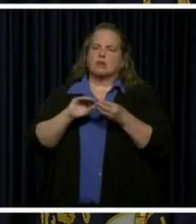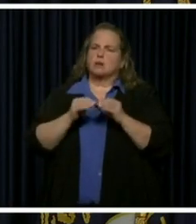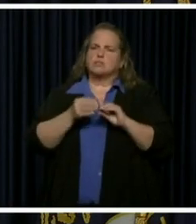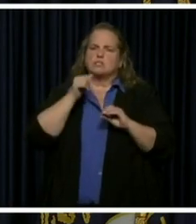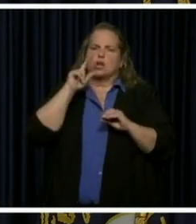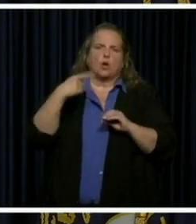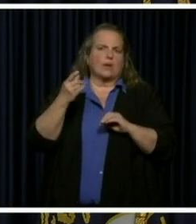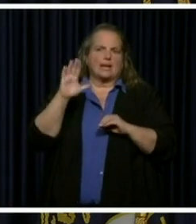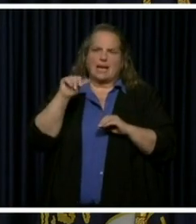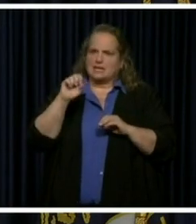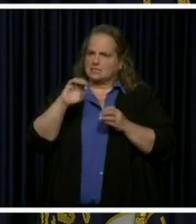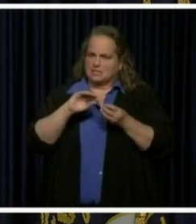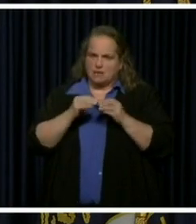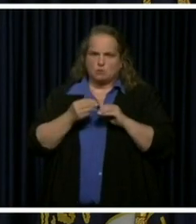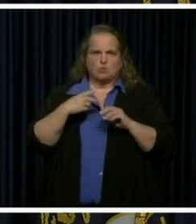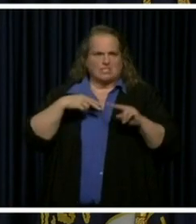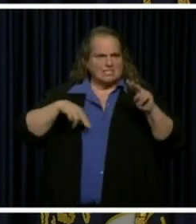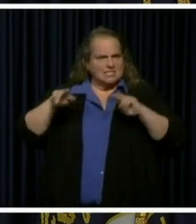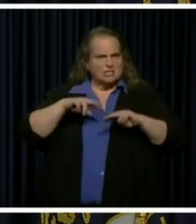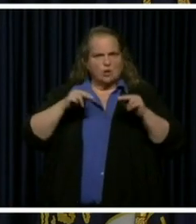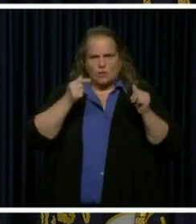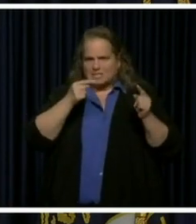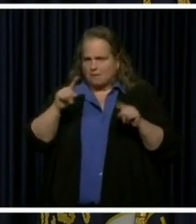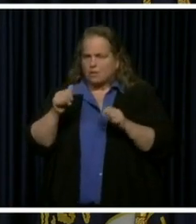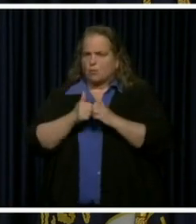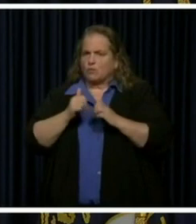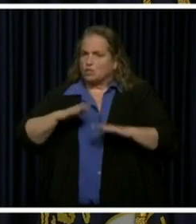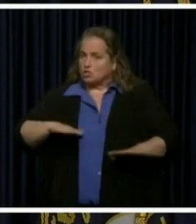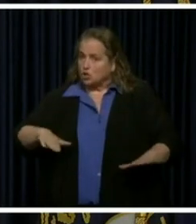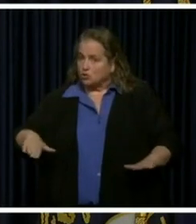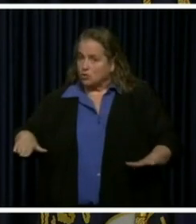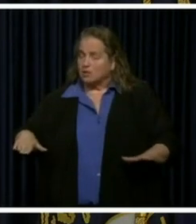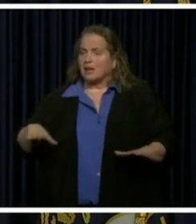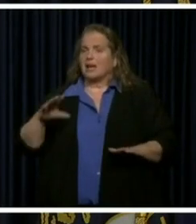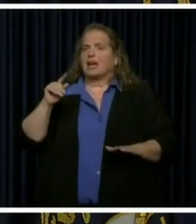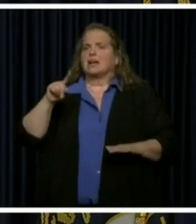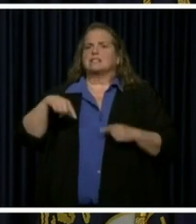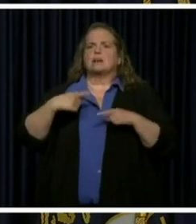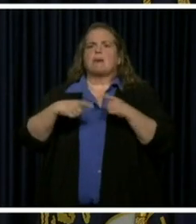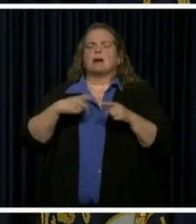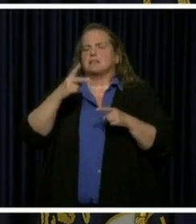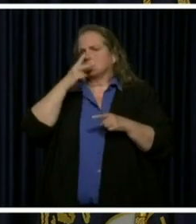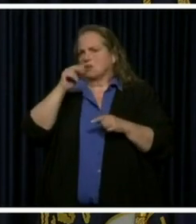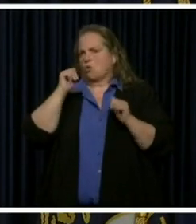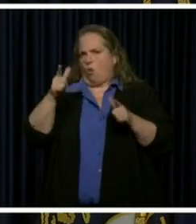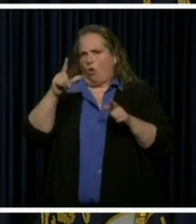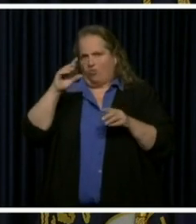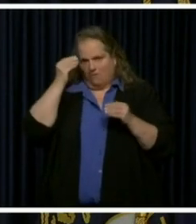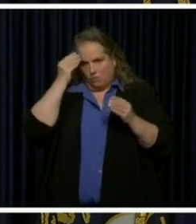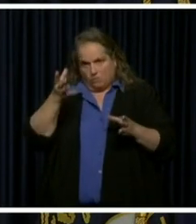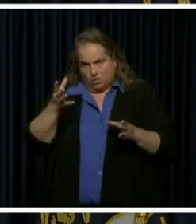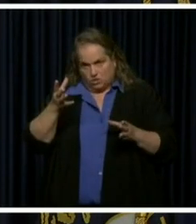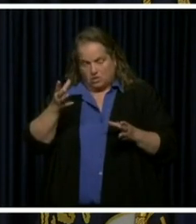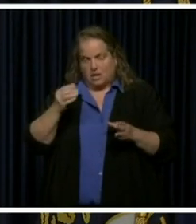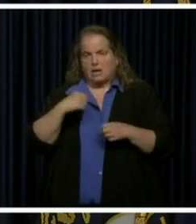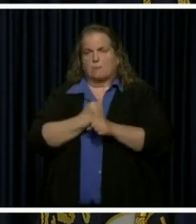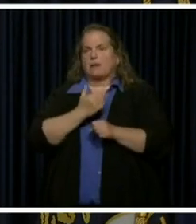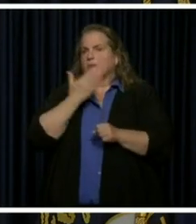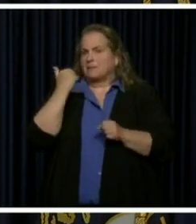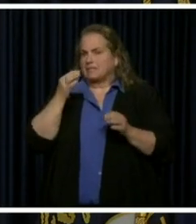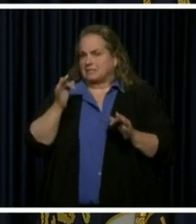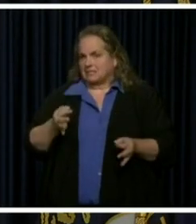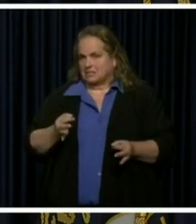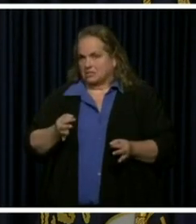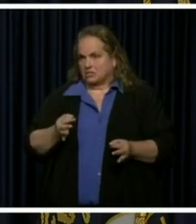just the case numbers. We're watching what's happening with kids, and it's about viewing all that information on the whole and making the best